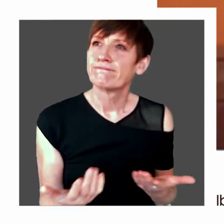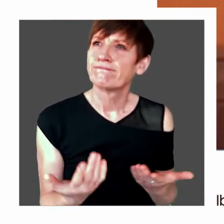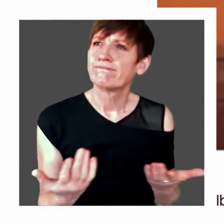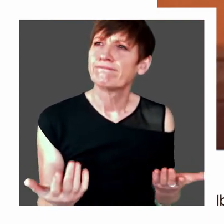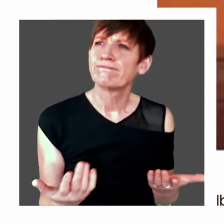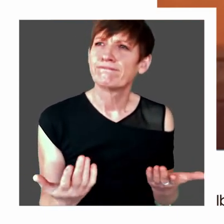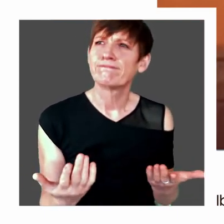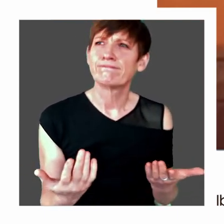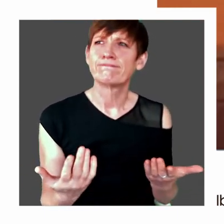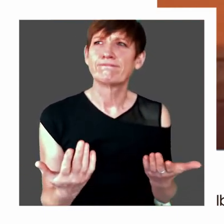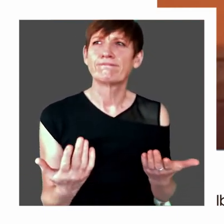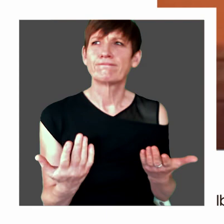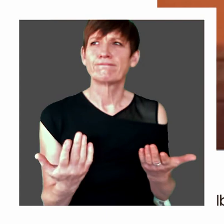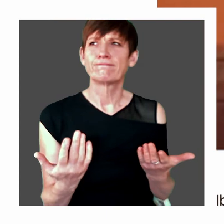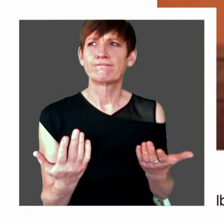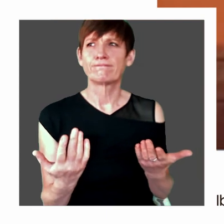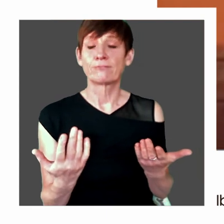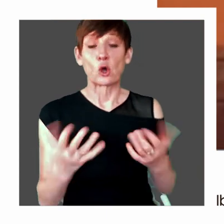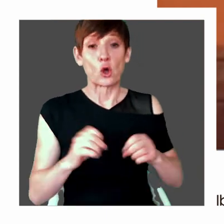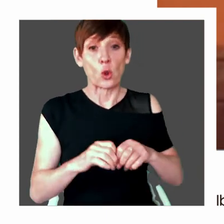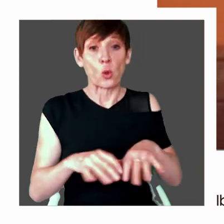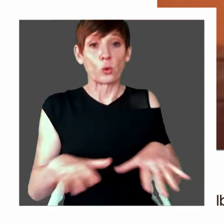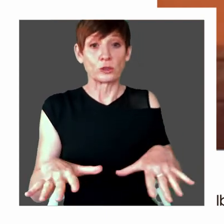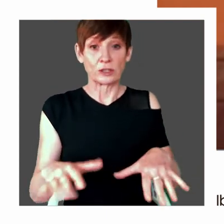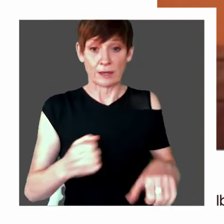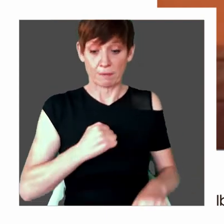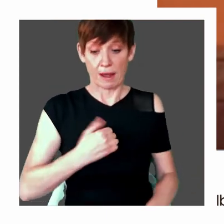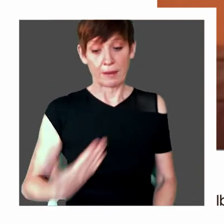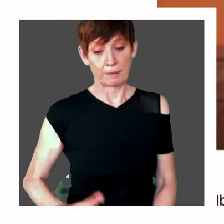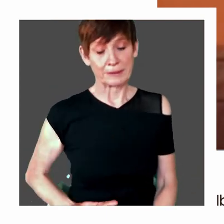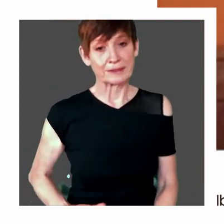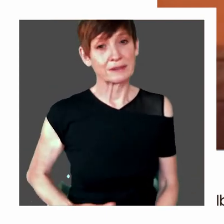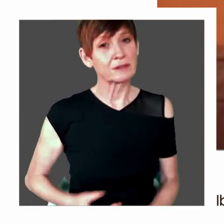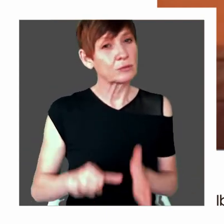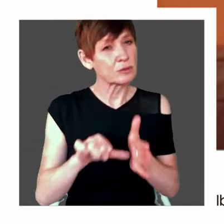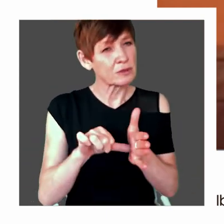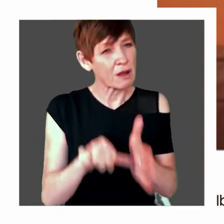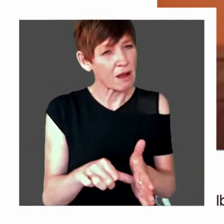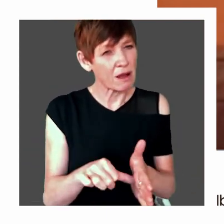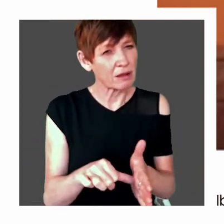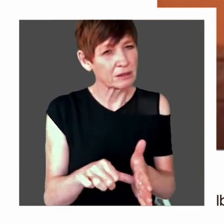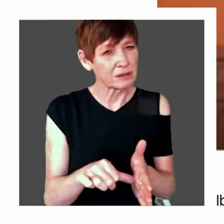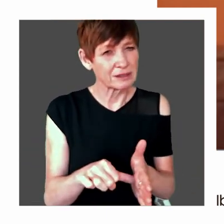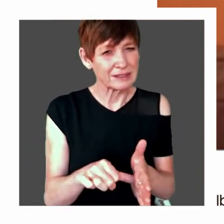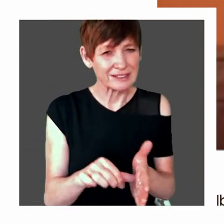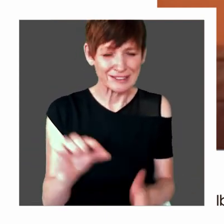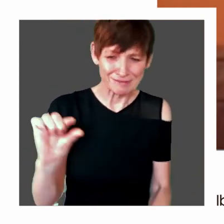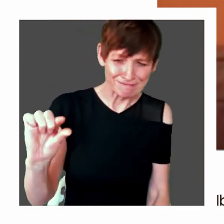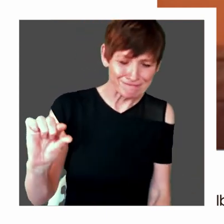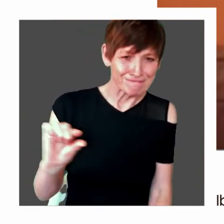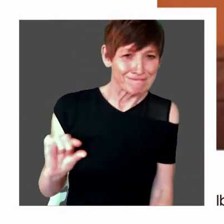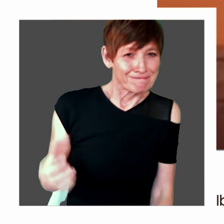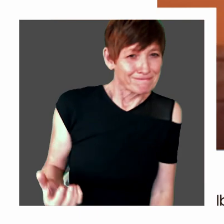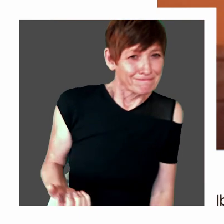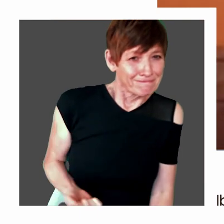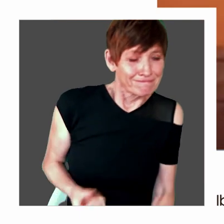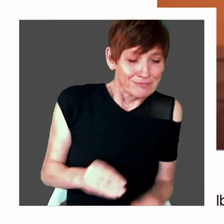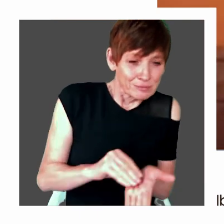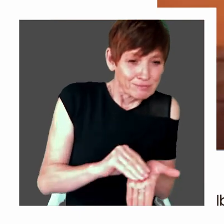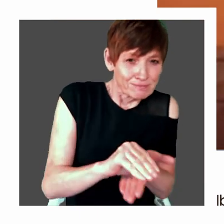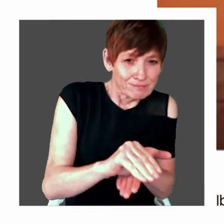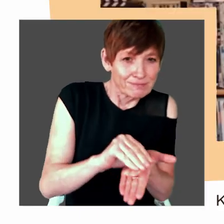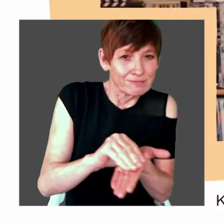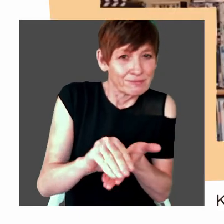like doing that and launching the business, it was a hard time in terms of having just enough funds to like pay rent in